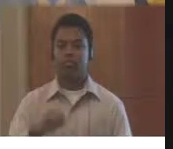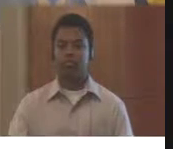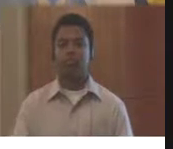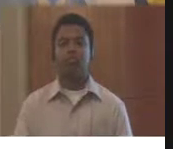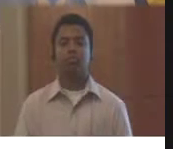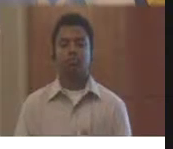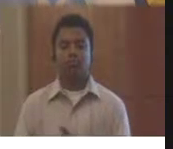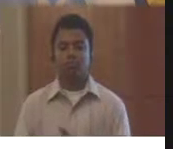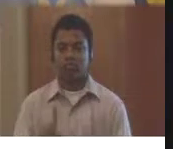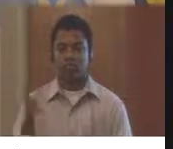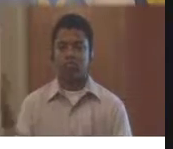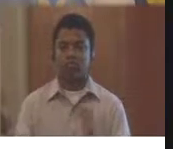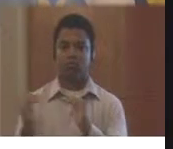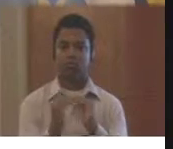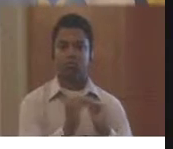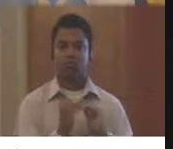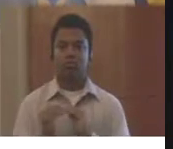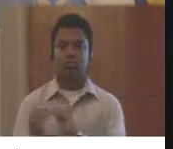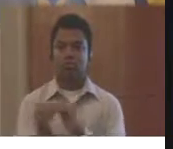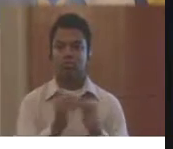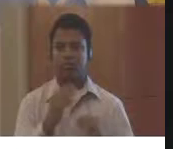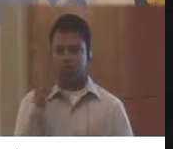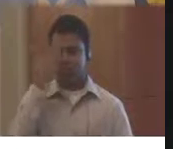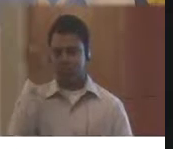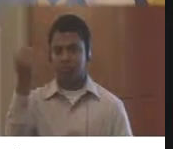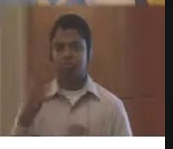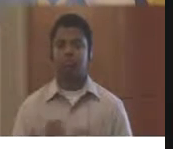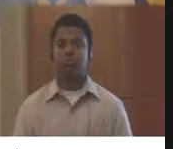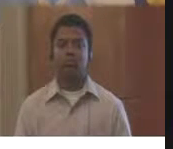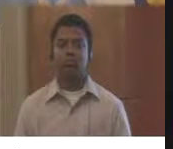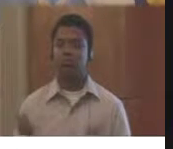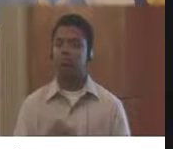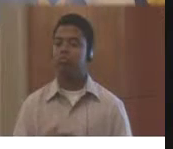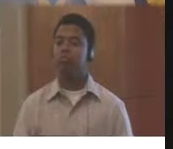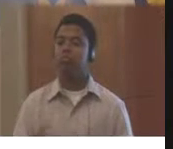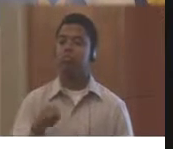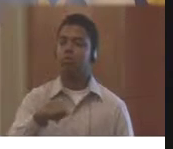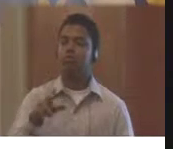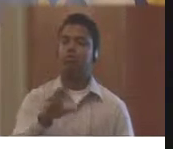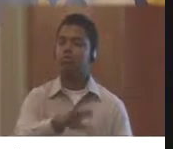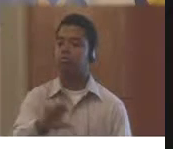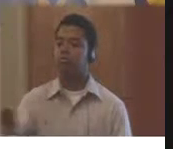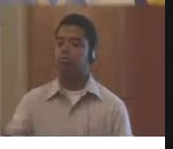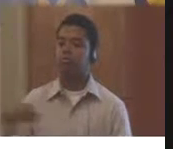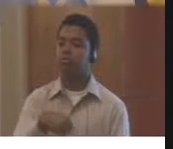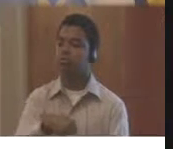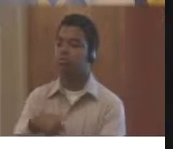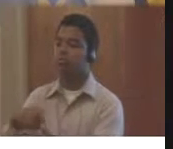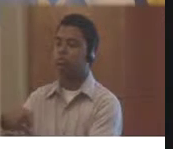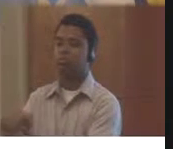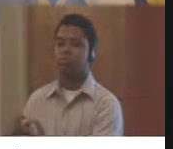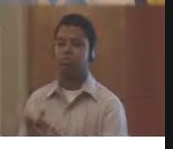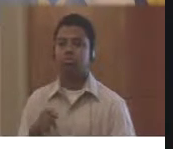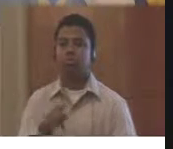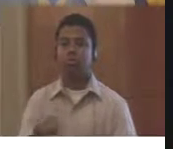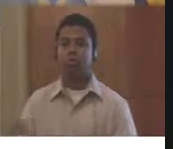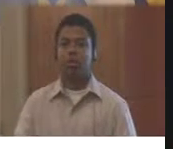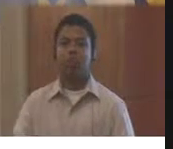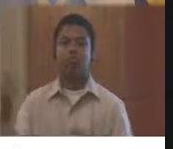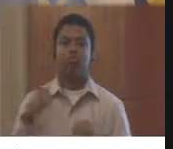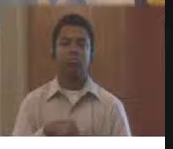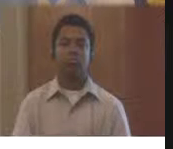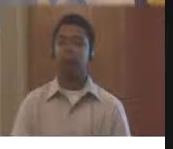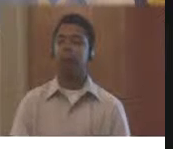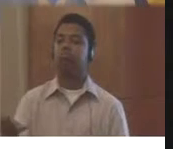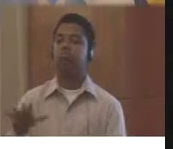A development based on equity, because those who are more vulnerable, the weakest ones are the neediest,